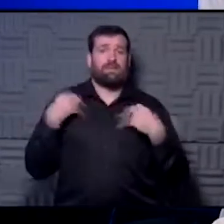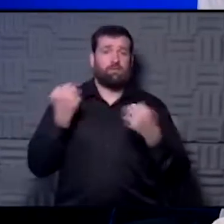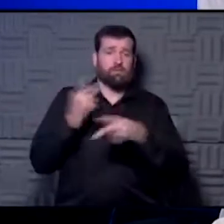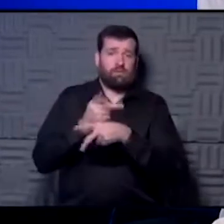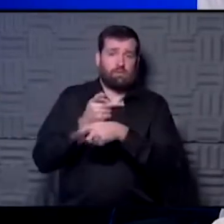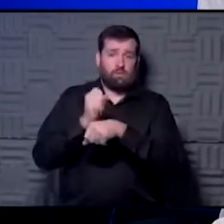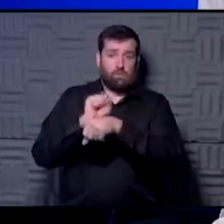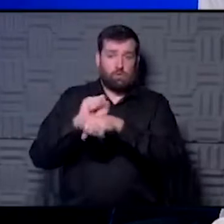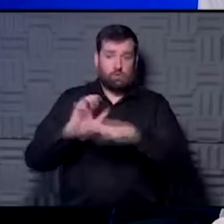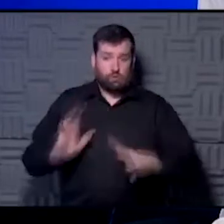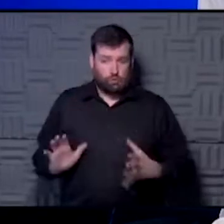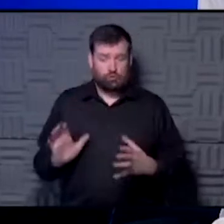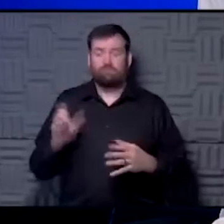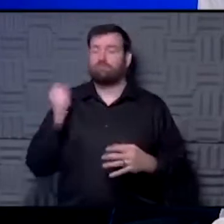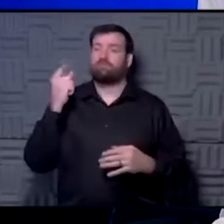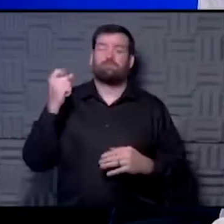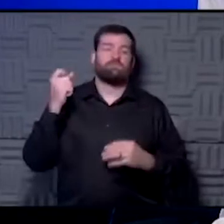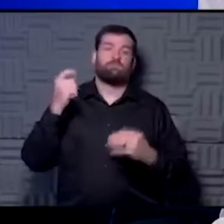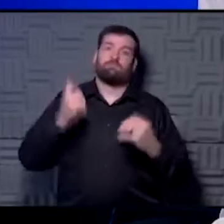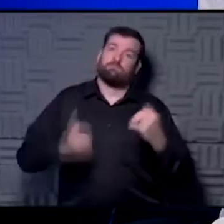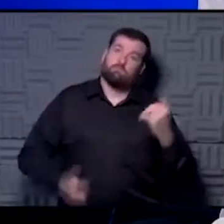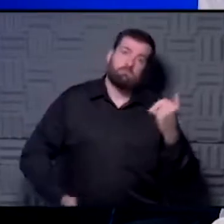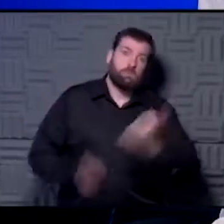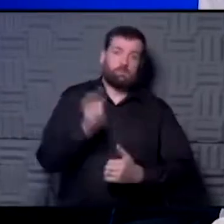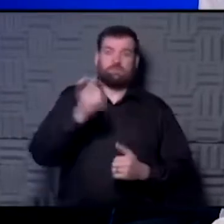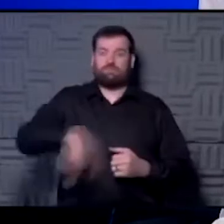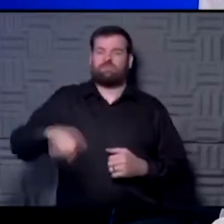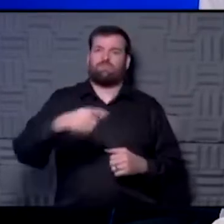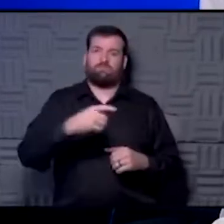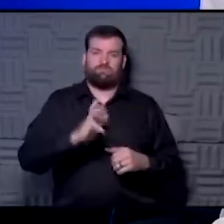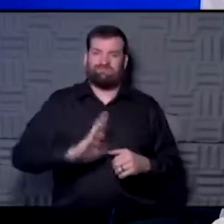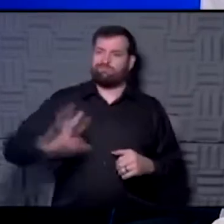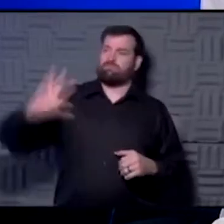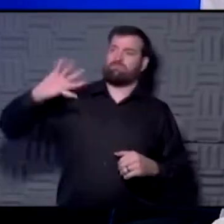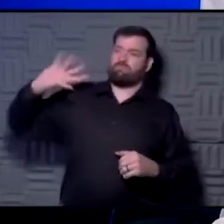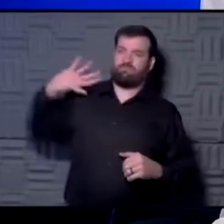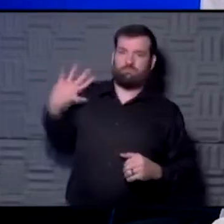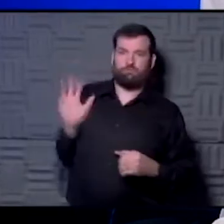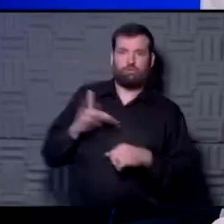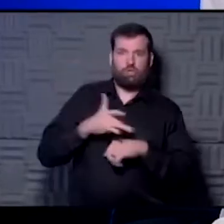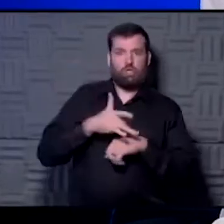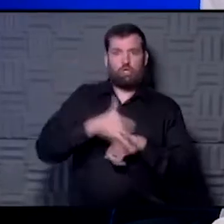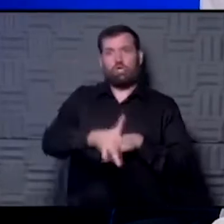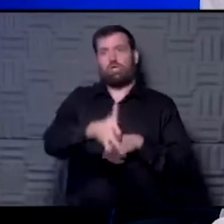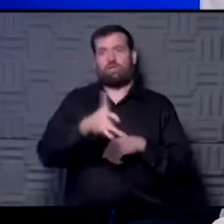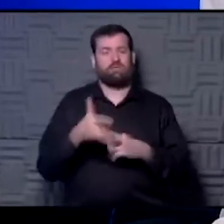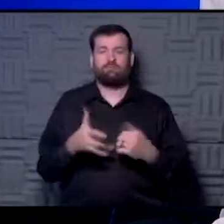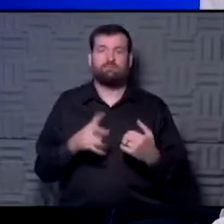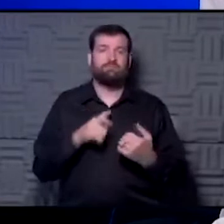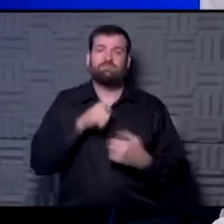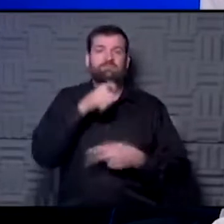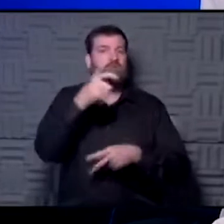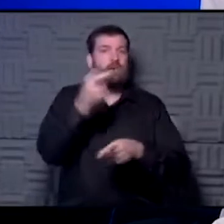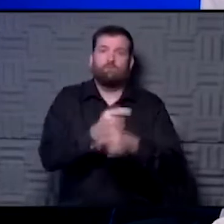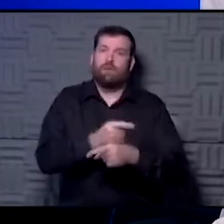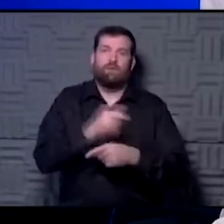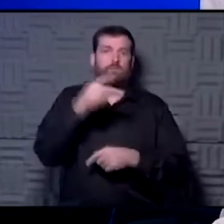all, an inordinate amount of those occurred early in the pandemic. And that's at a time when we didn't have the right